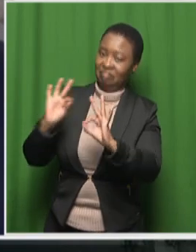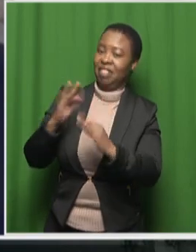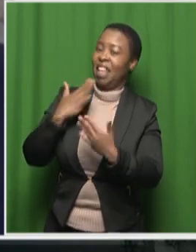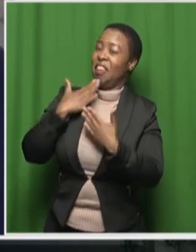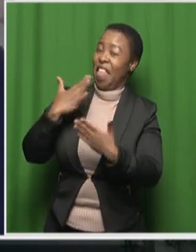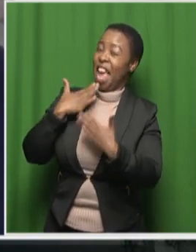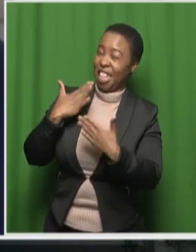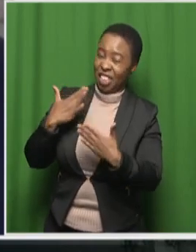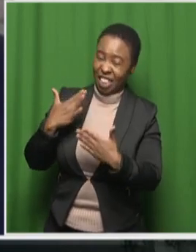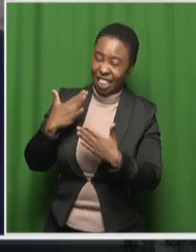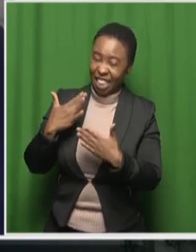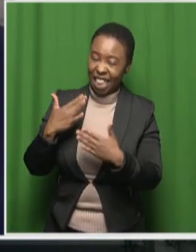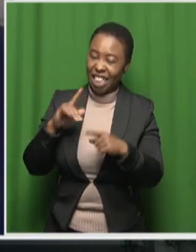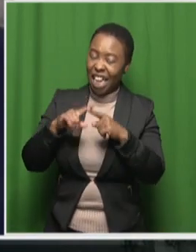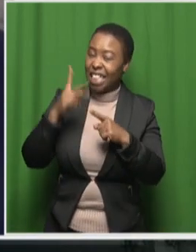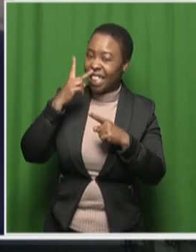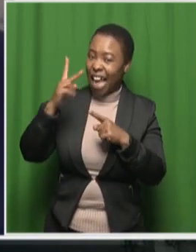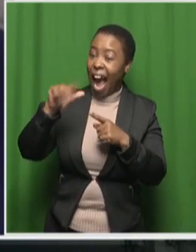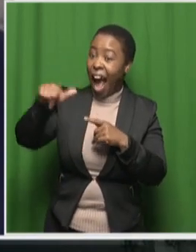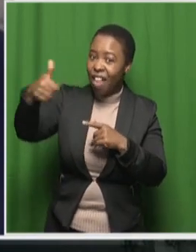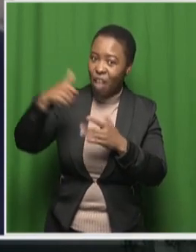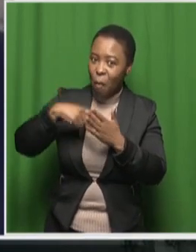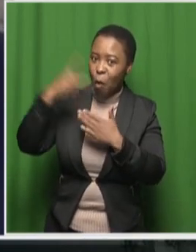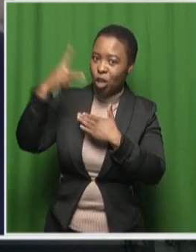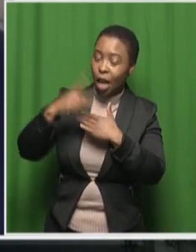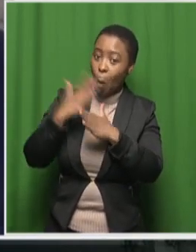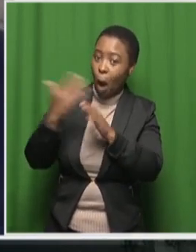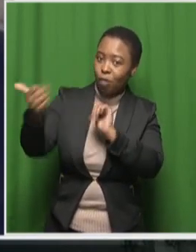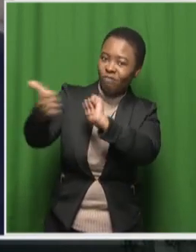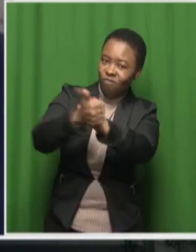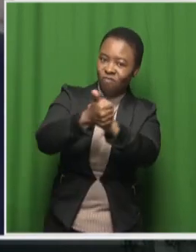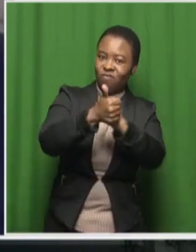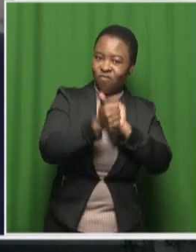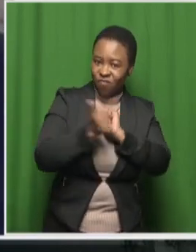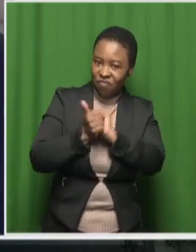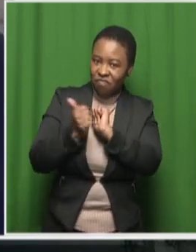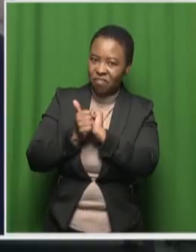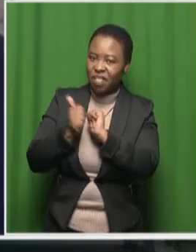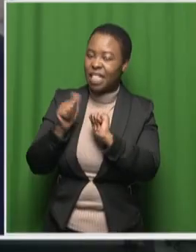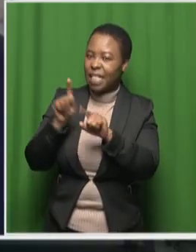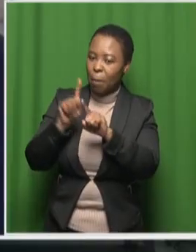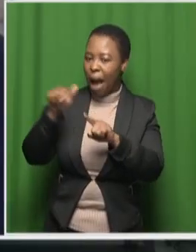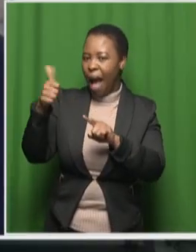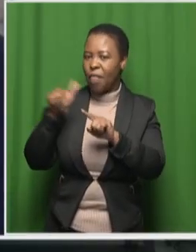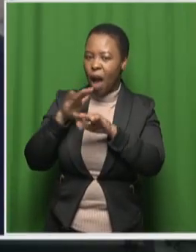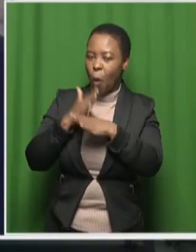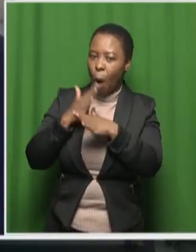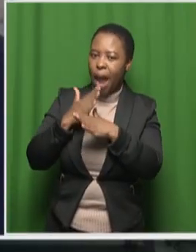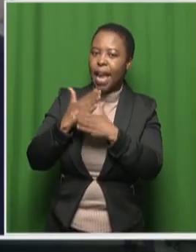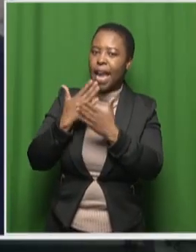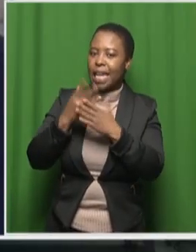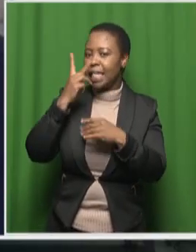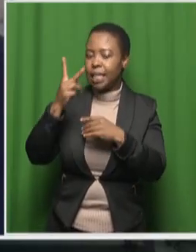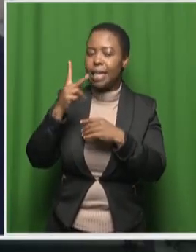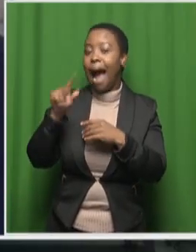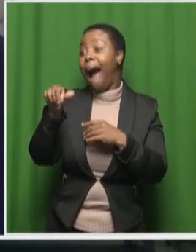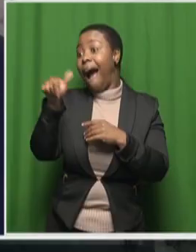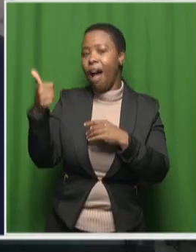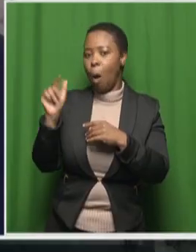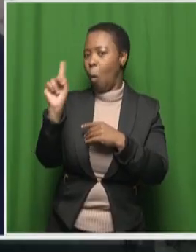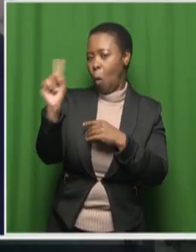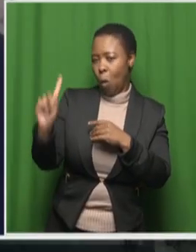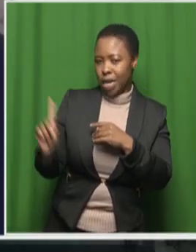wonder if we can also look at upcoming projects and collaborations at large, just as some of your other works that fans can look forward to. I mean,